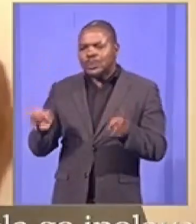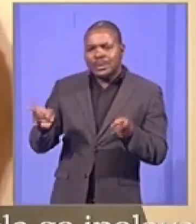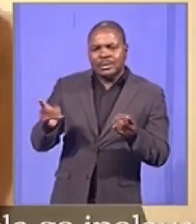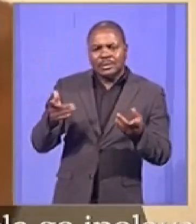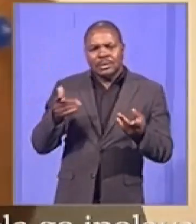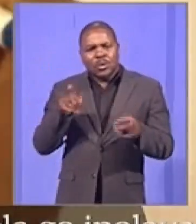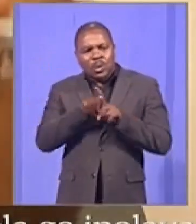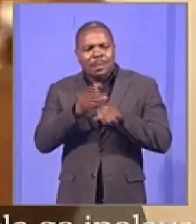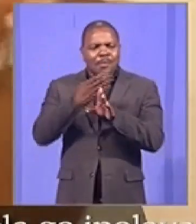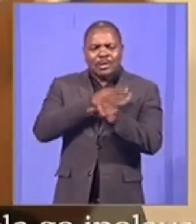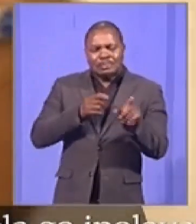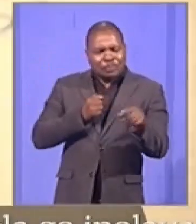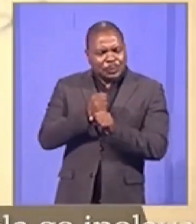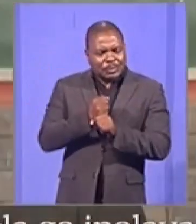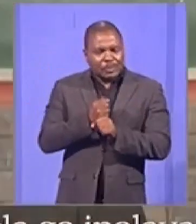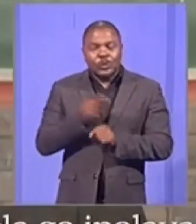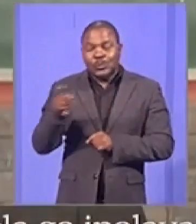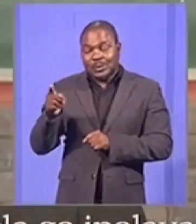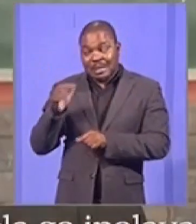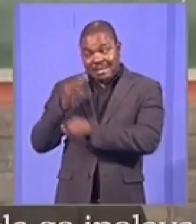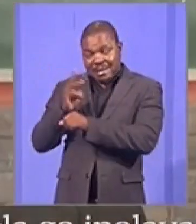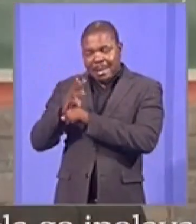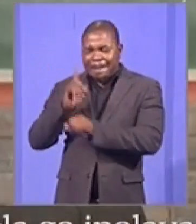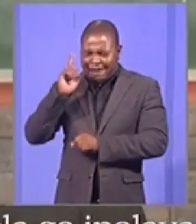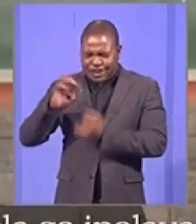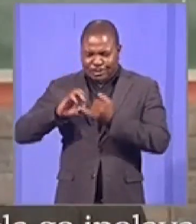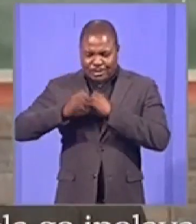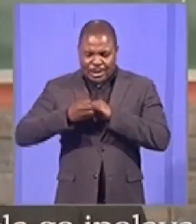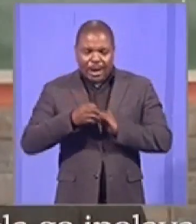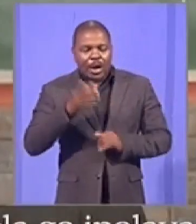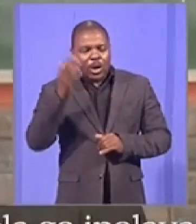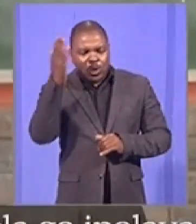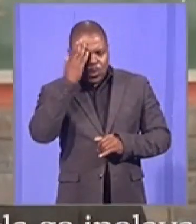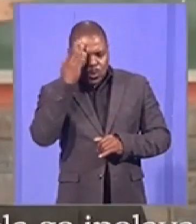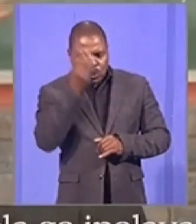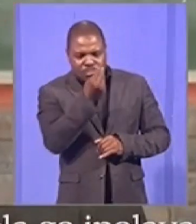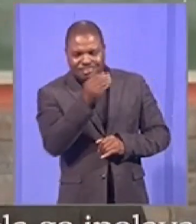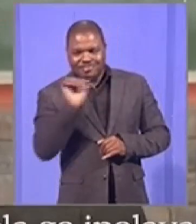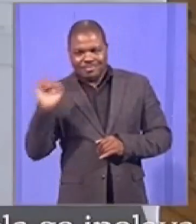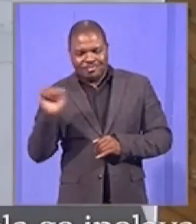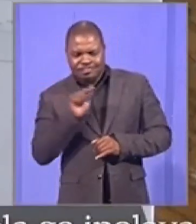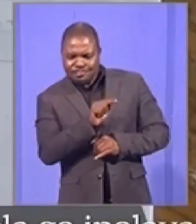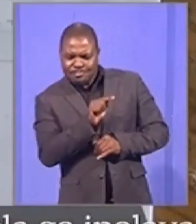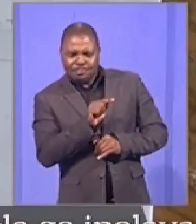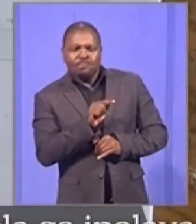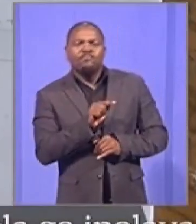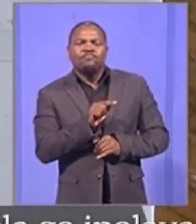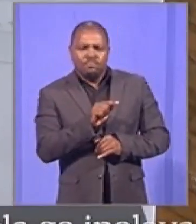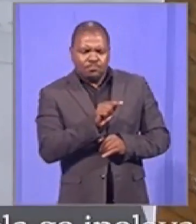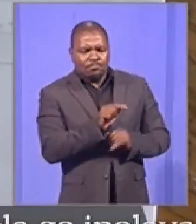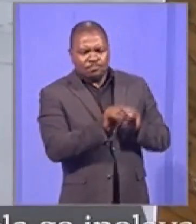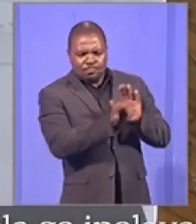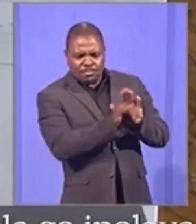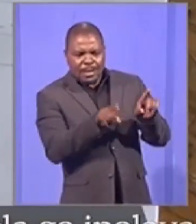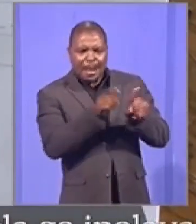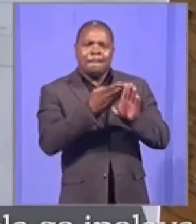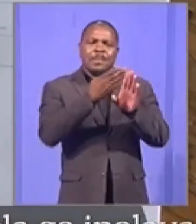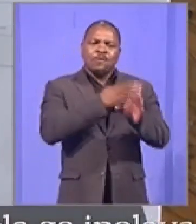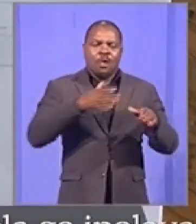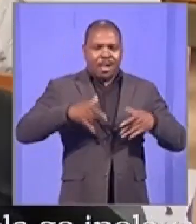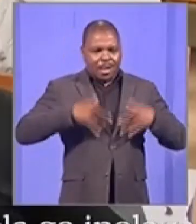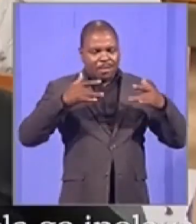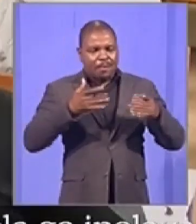ge re dira metlheng. So it's all about gore motswadi o mongwe le mongwe a itse a bone gore ngwana o phela ka mokgonantse a phelang ka